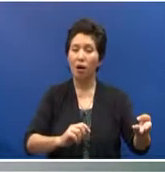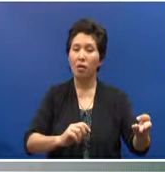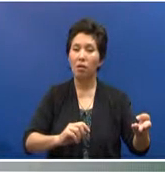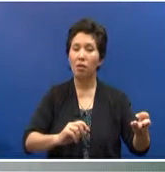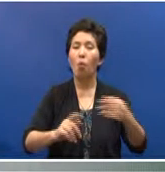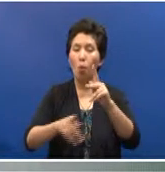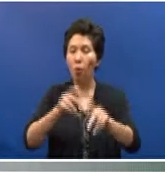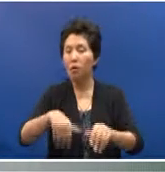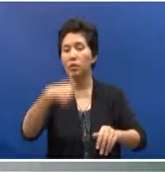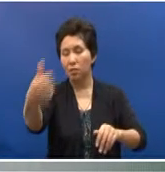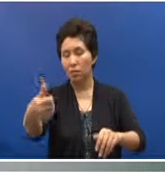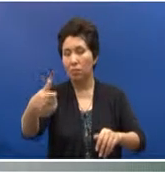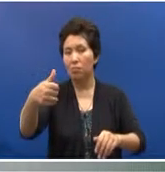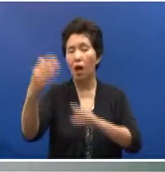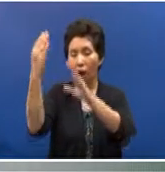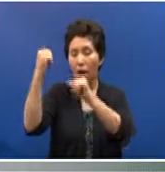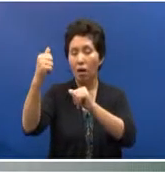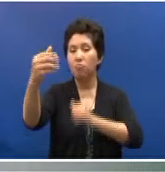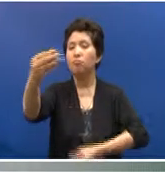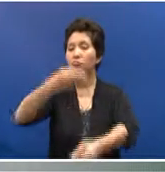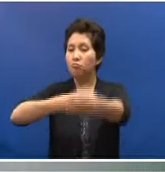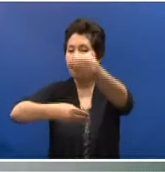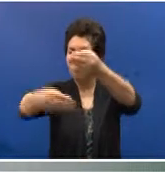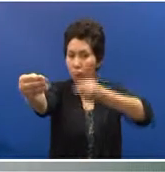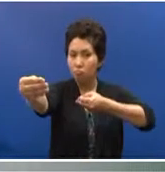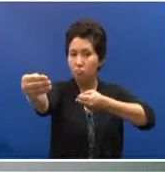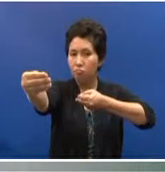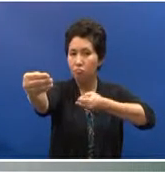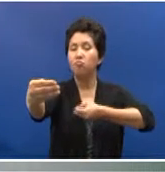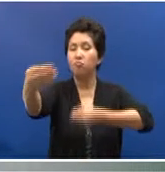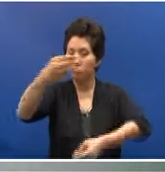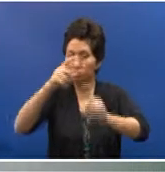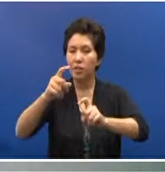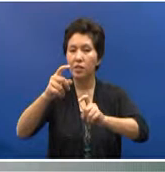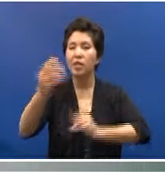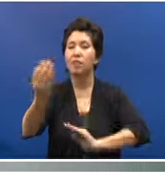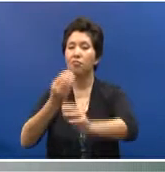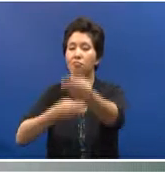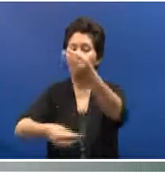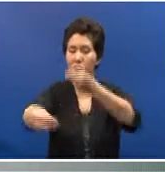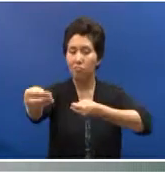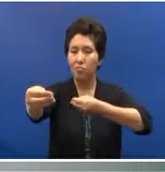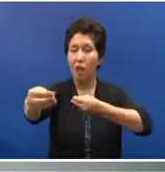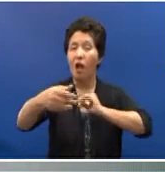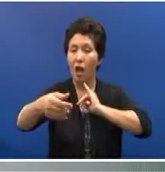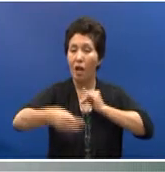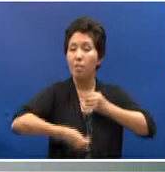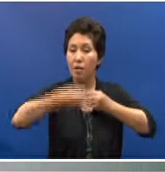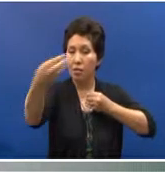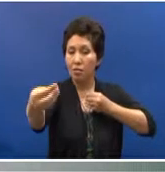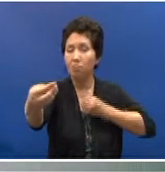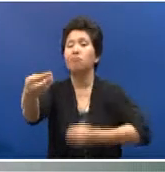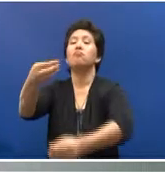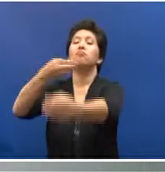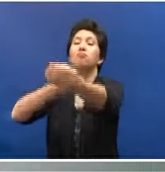parties involved expect the return of goods and services of equal value, okay, within a certain time